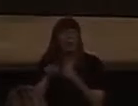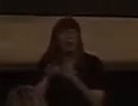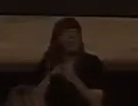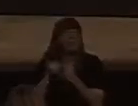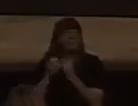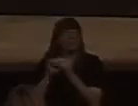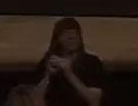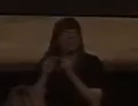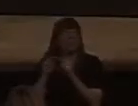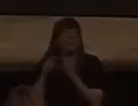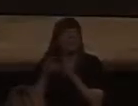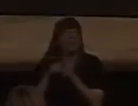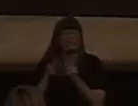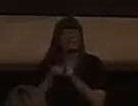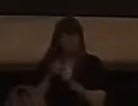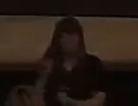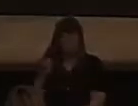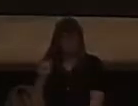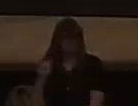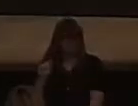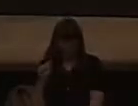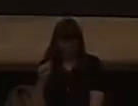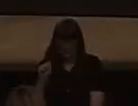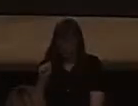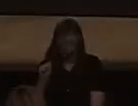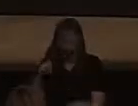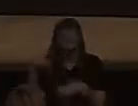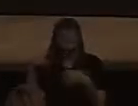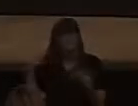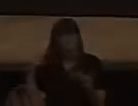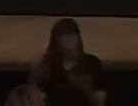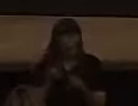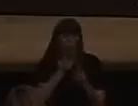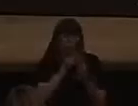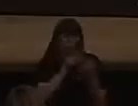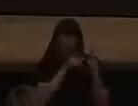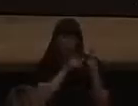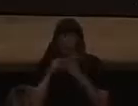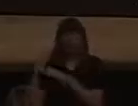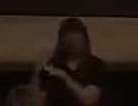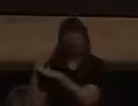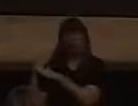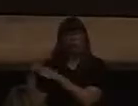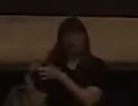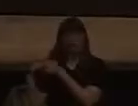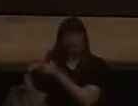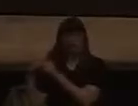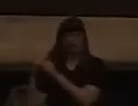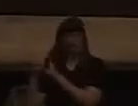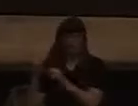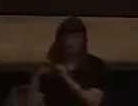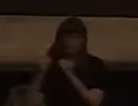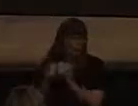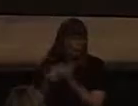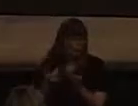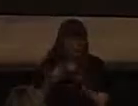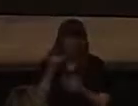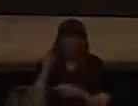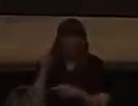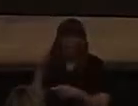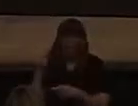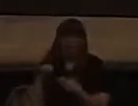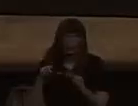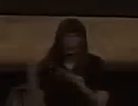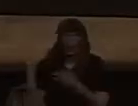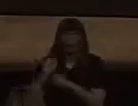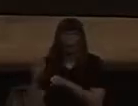anti-bullying with people against people with disabilities. So again, these are 2 examples of partnering with other organizations where we don't have to do the heavy